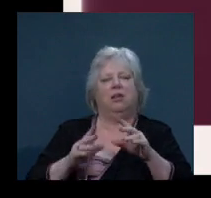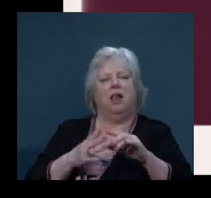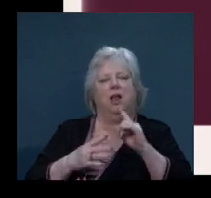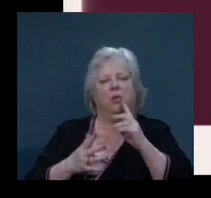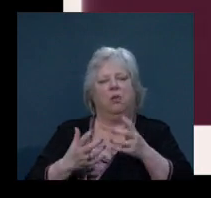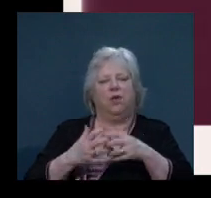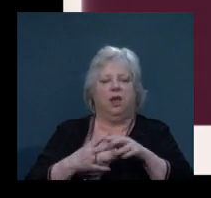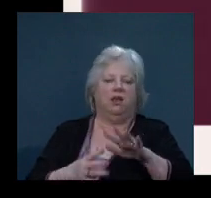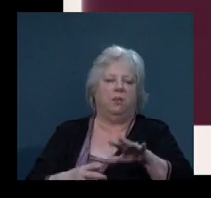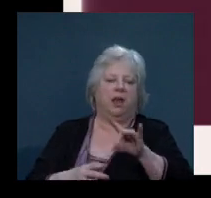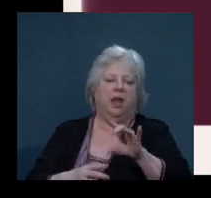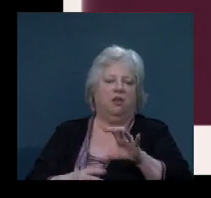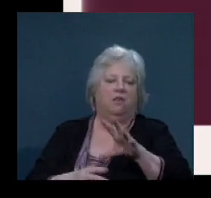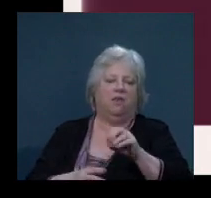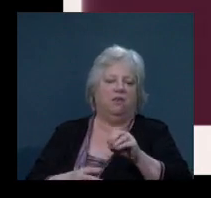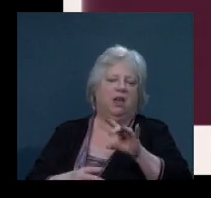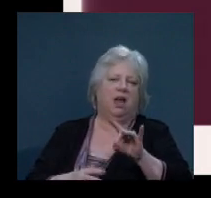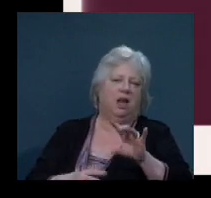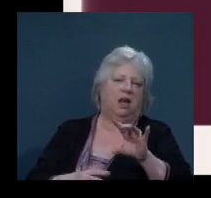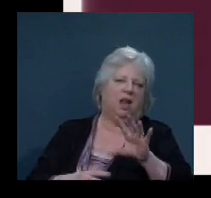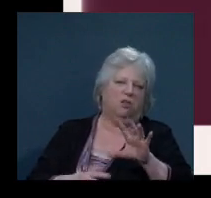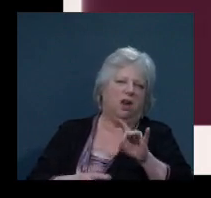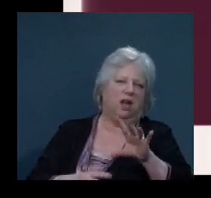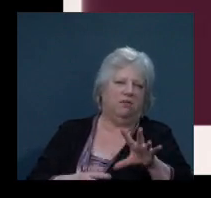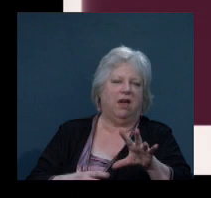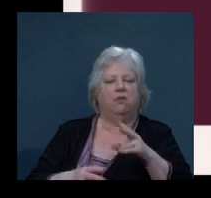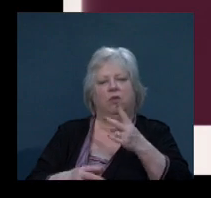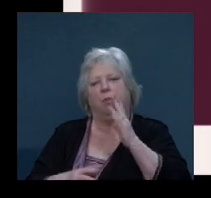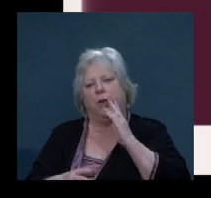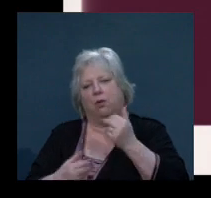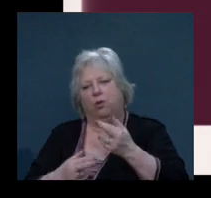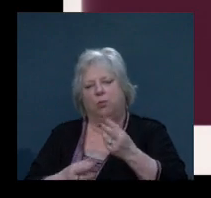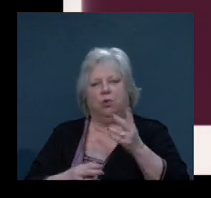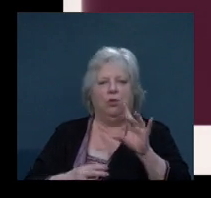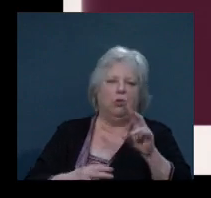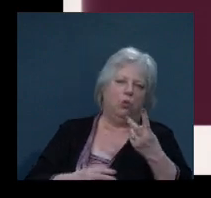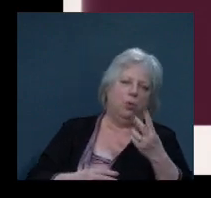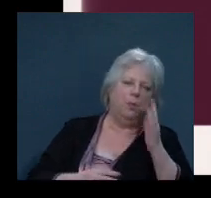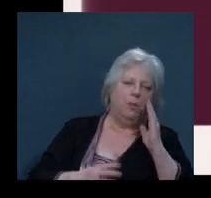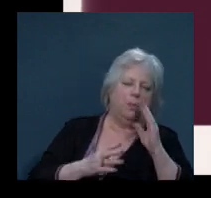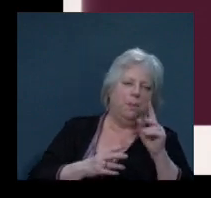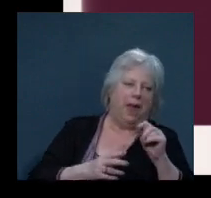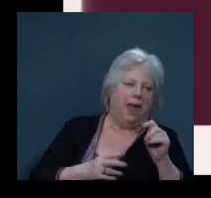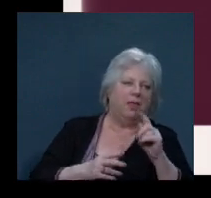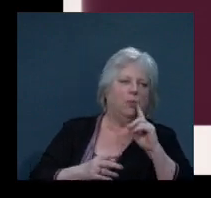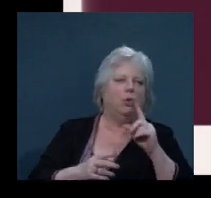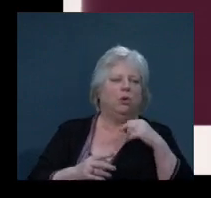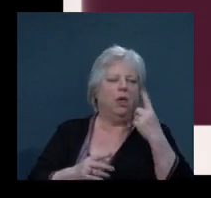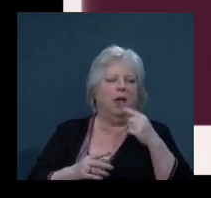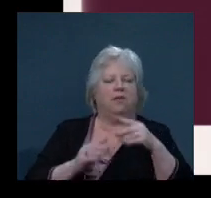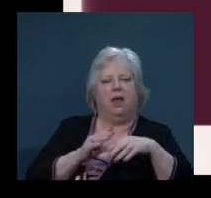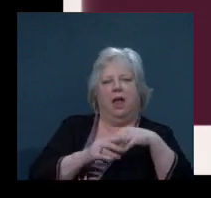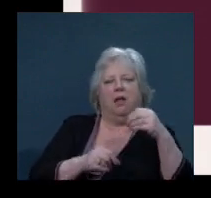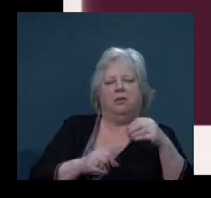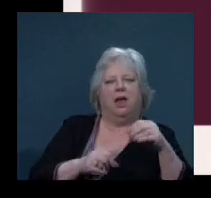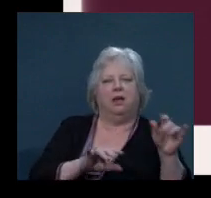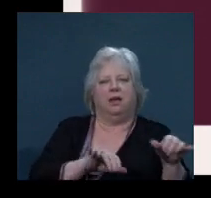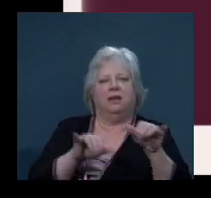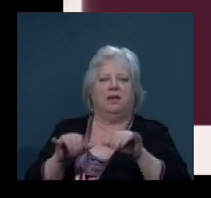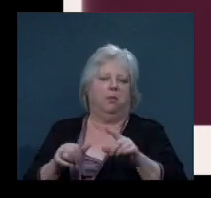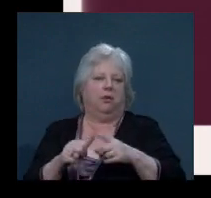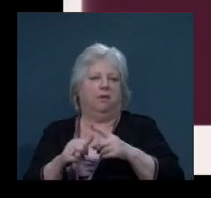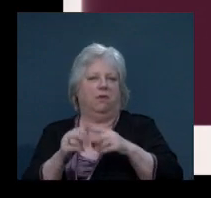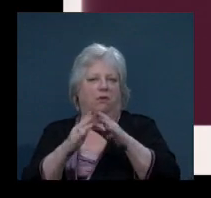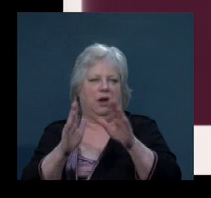about 885 square feet, 2-bedroom, 2-bath. Again, it'll have the same exterior style of construction, concrete board